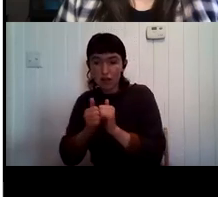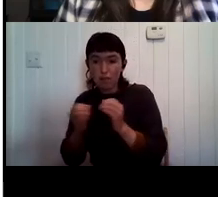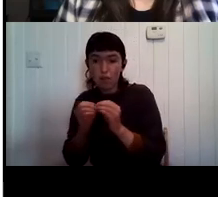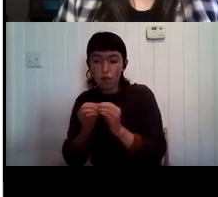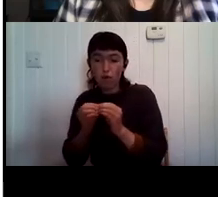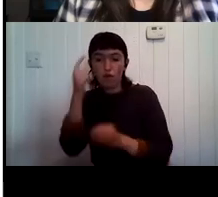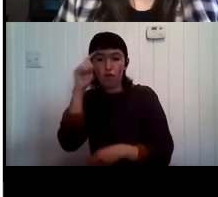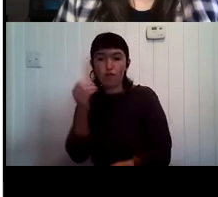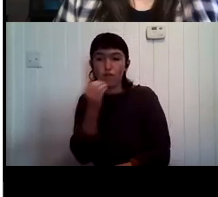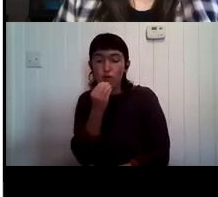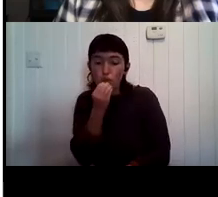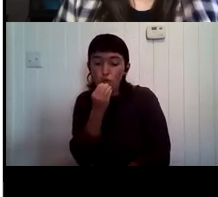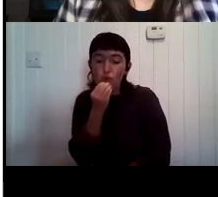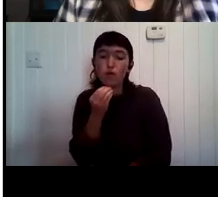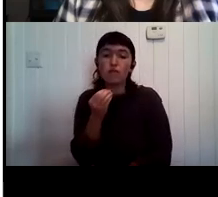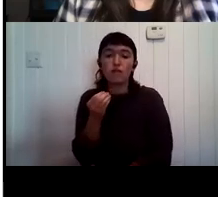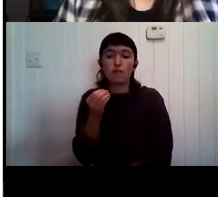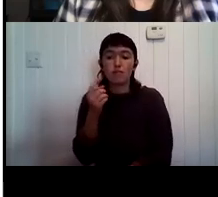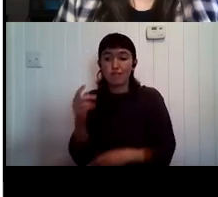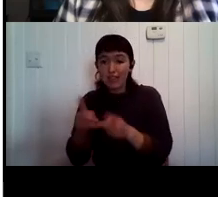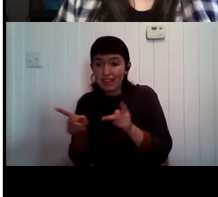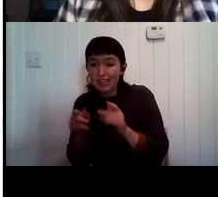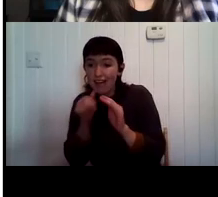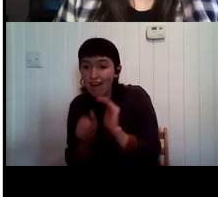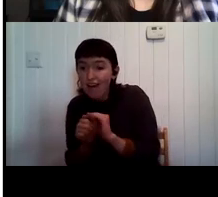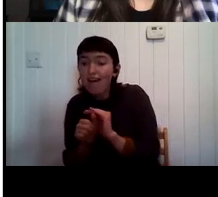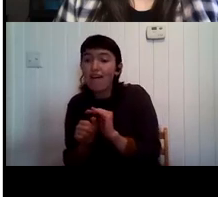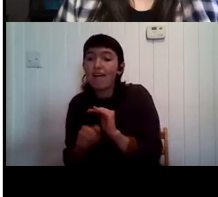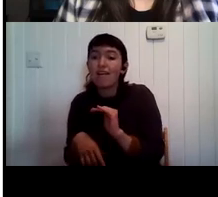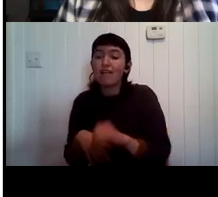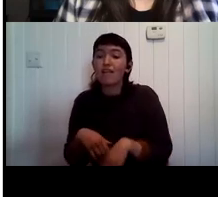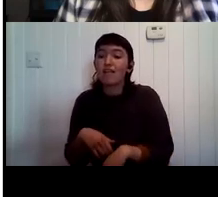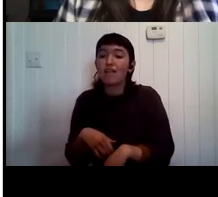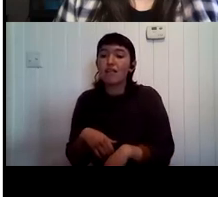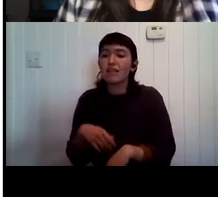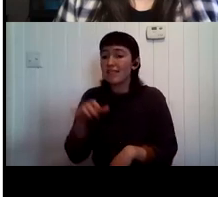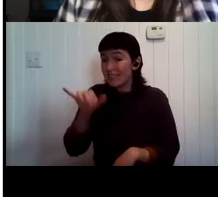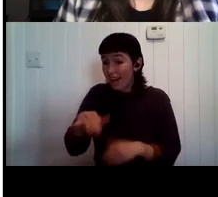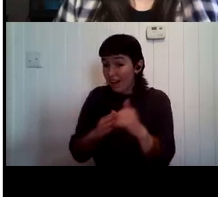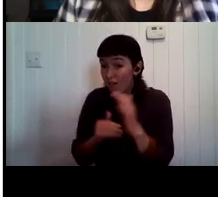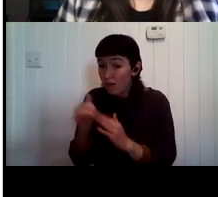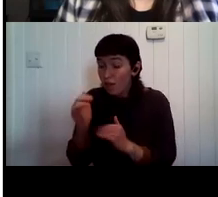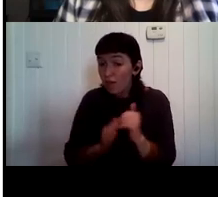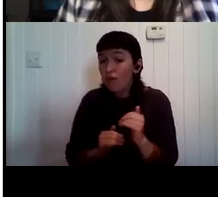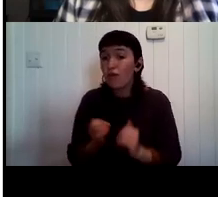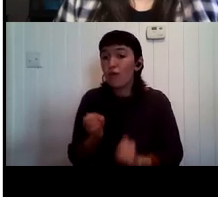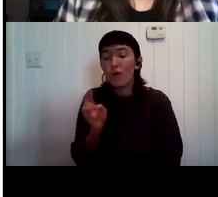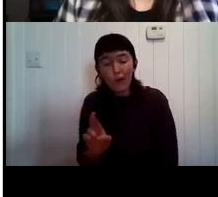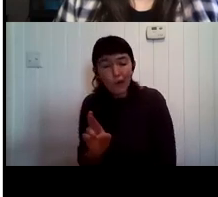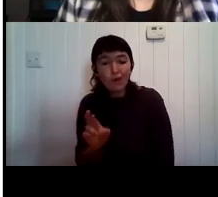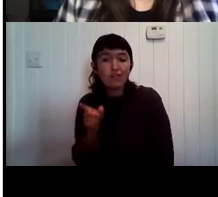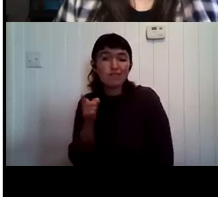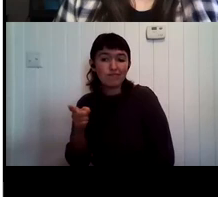So what happens? Is that a comfortable environment? Or do you think that they'd be experiencing